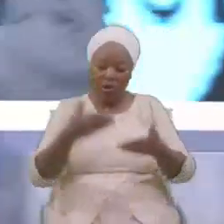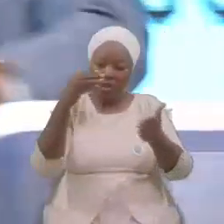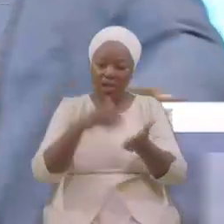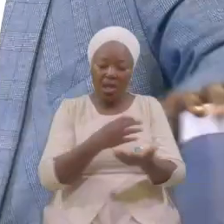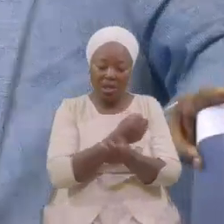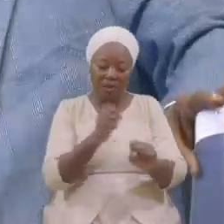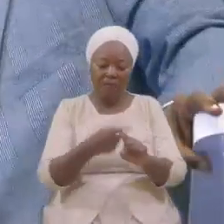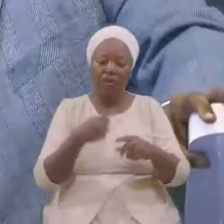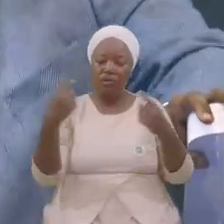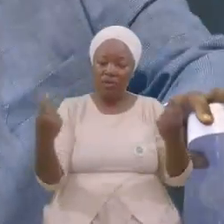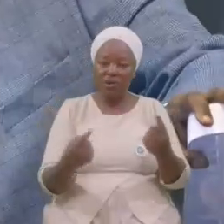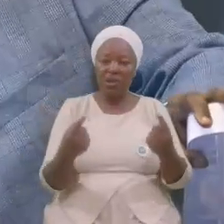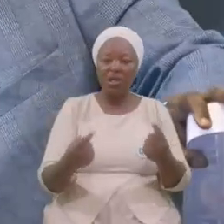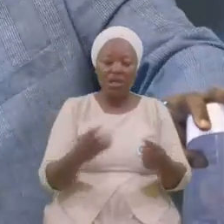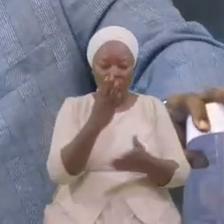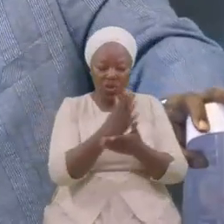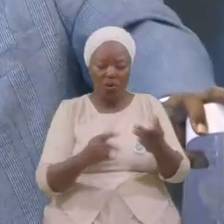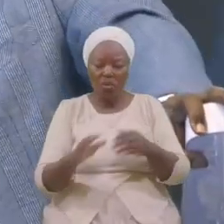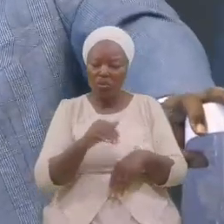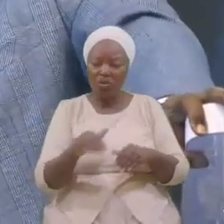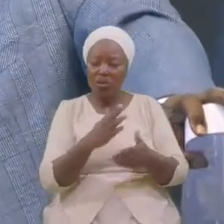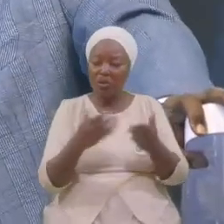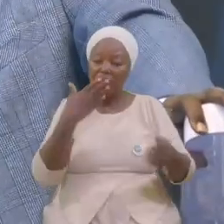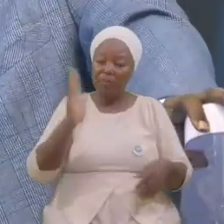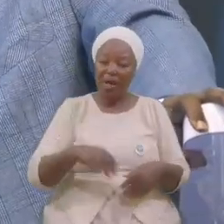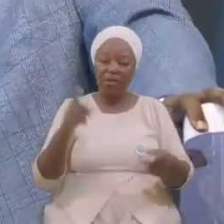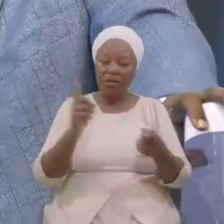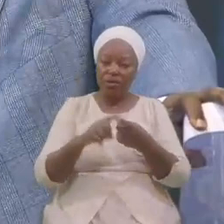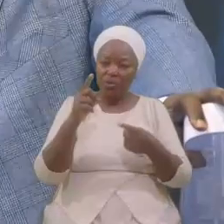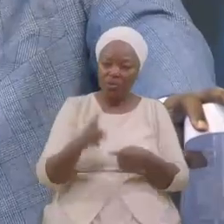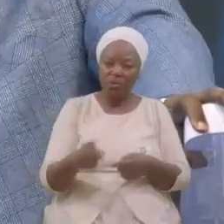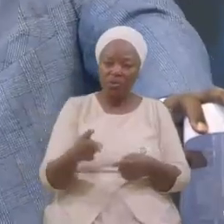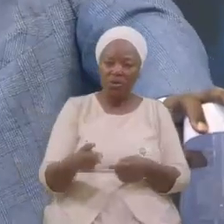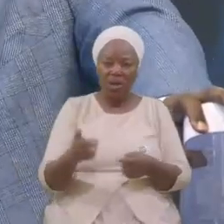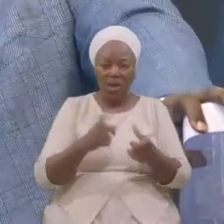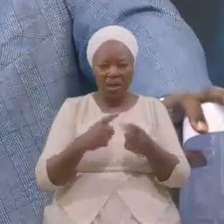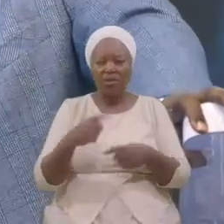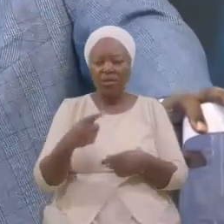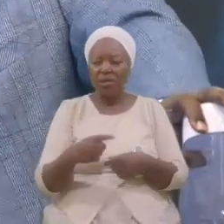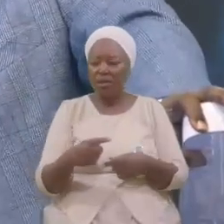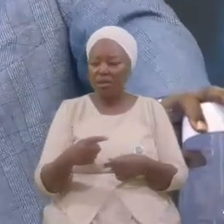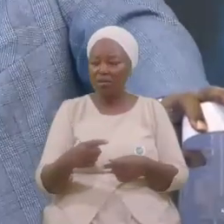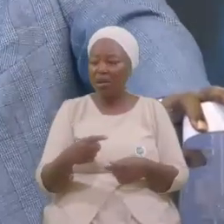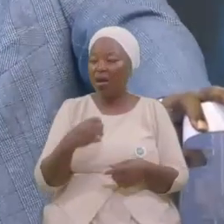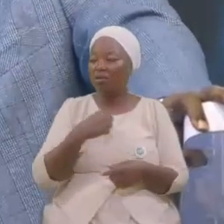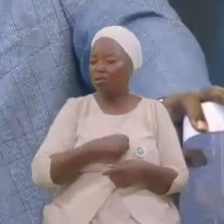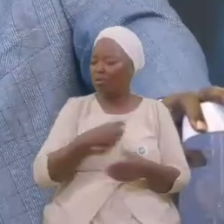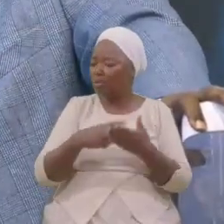saved. Somebody throws something at you and you say, sorry, what